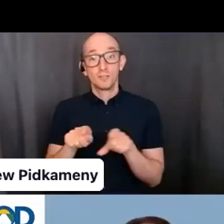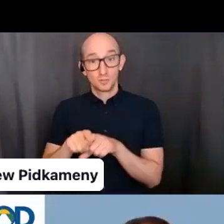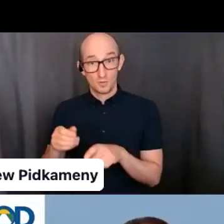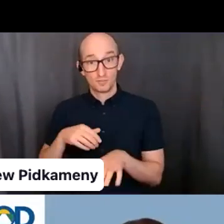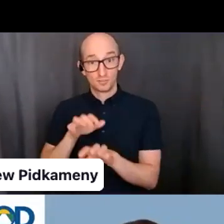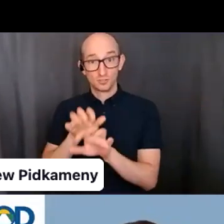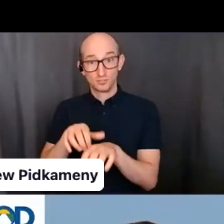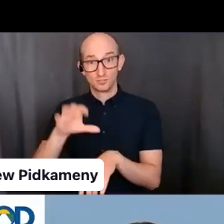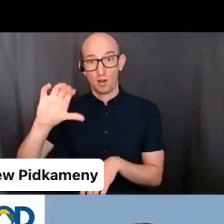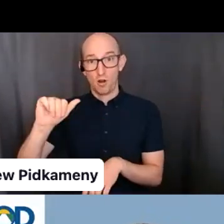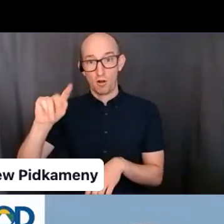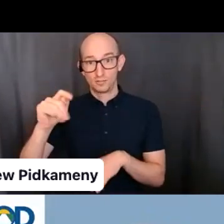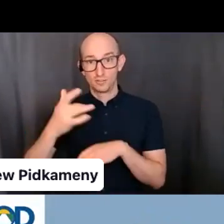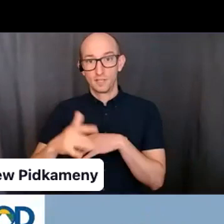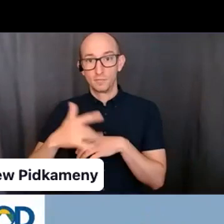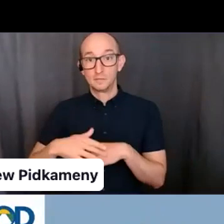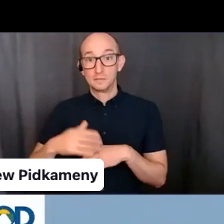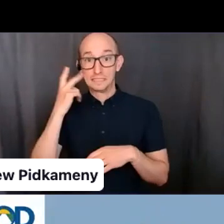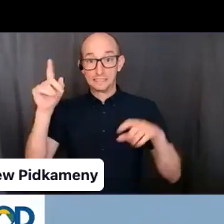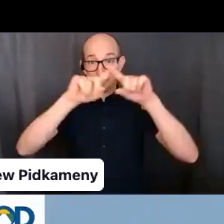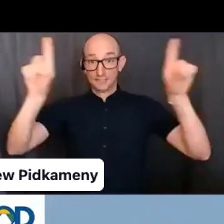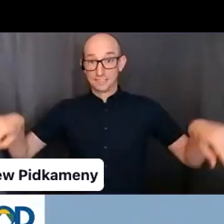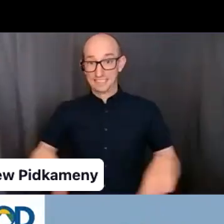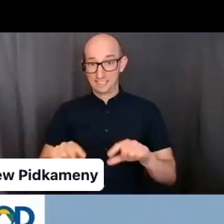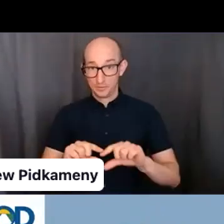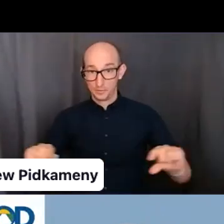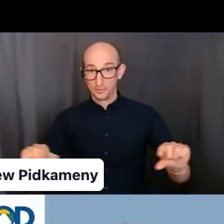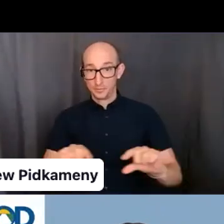to turn the captions on or off.